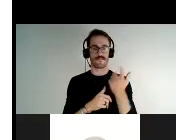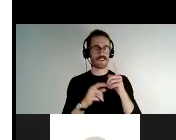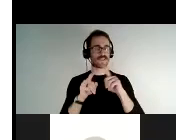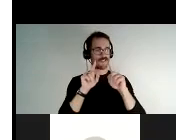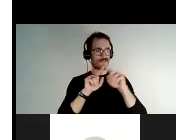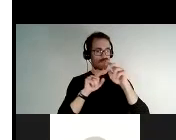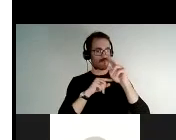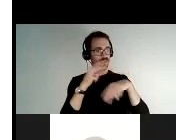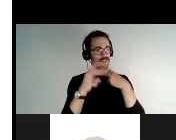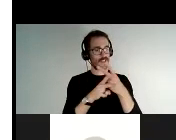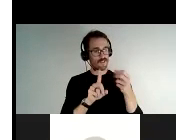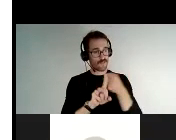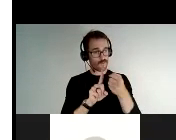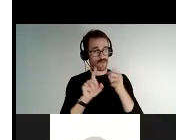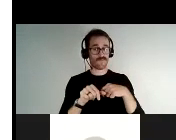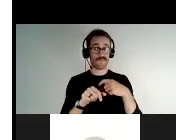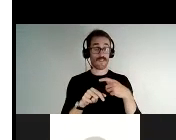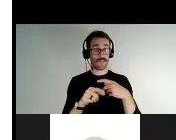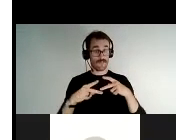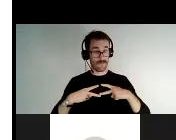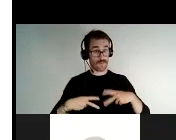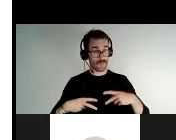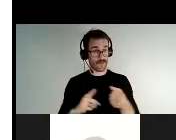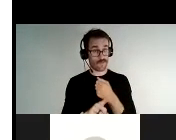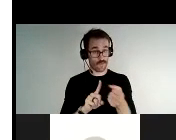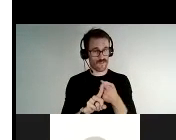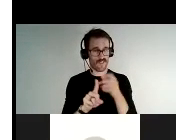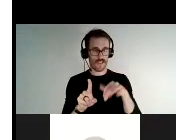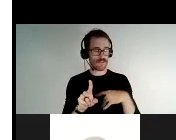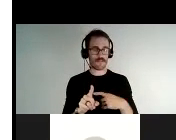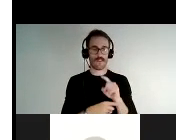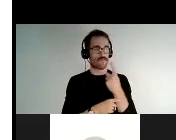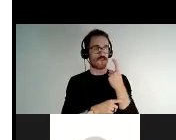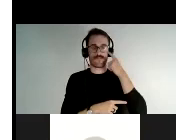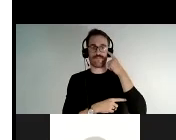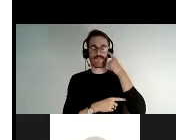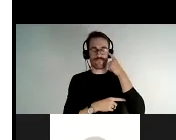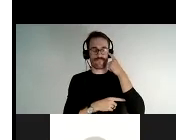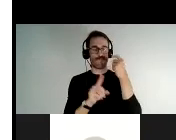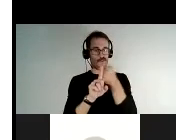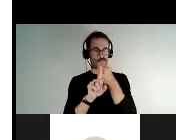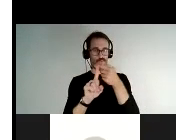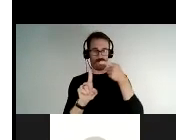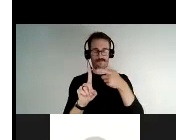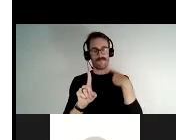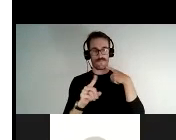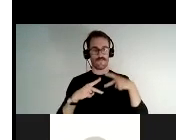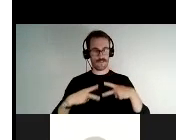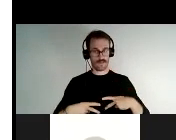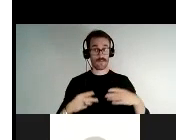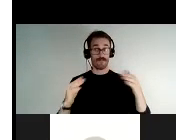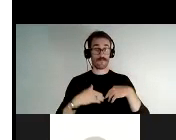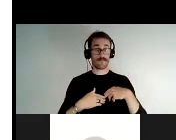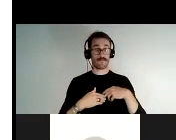may include physical abuse. That's one that we sort of think of more readily, but psychological and